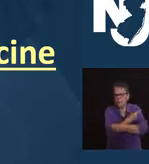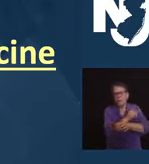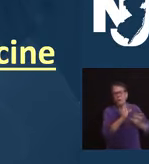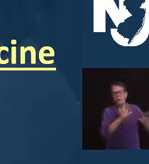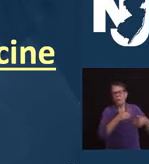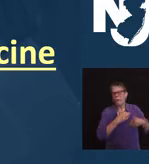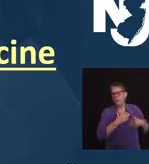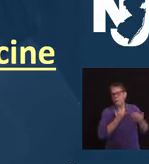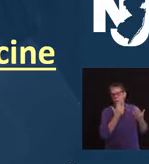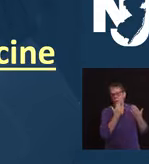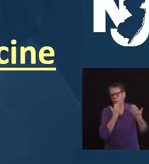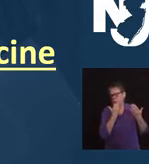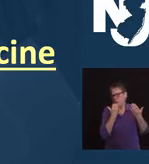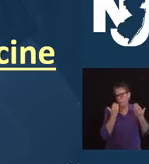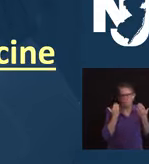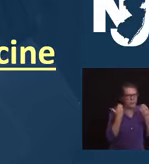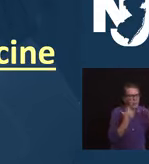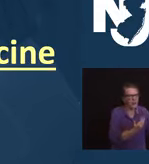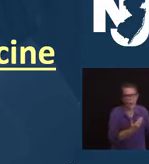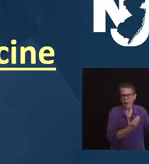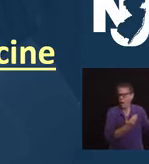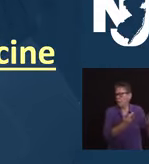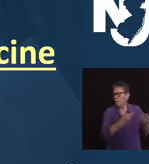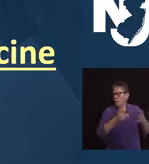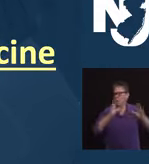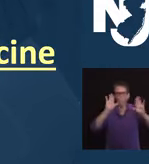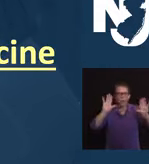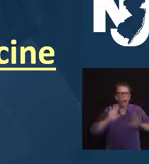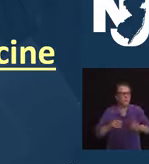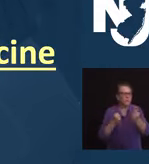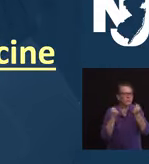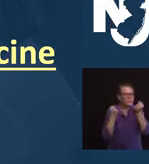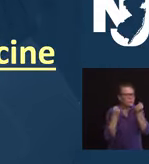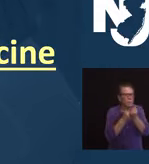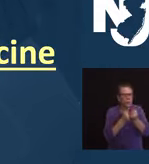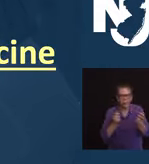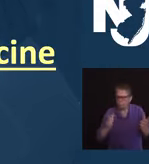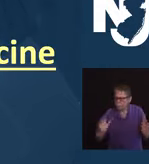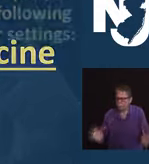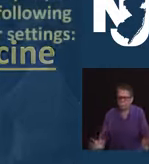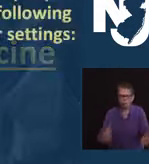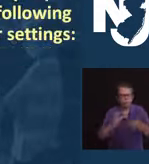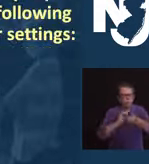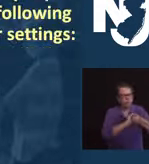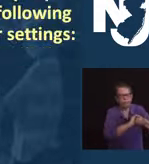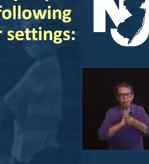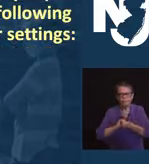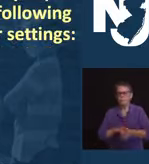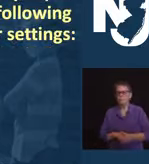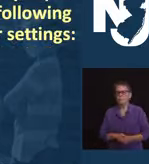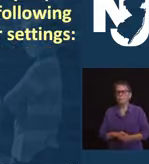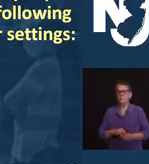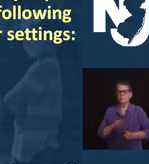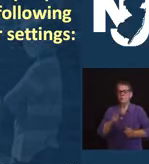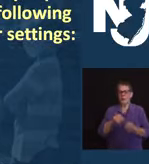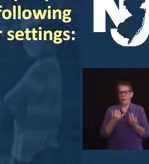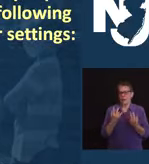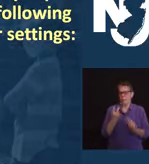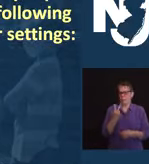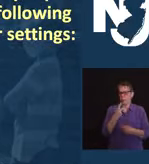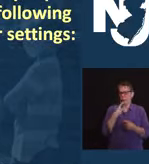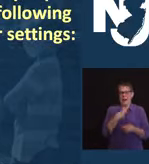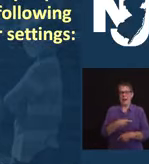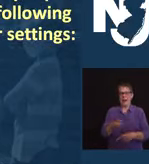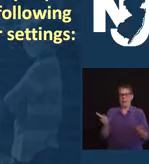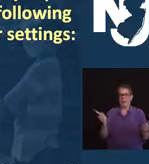service and support. Now, before we get to the rest of the numbers, we have 2 announcements. First, I'm signing an executive order